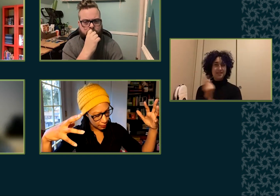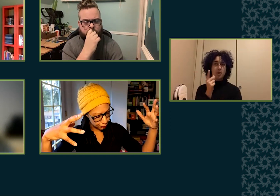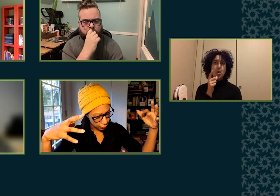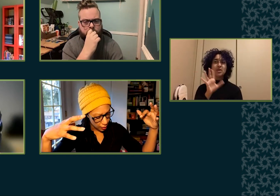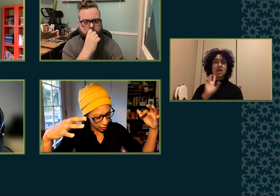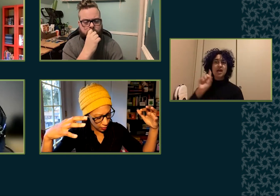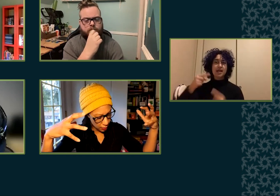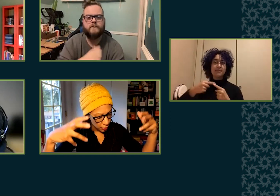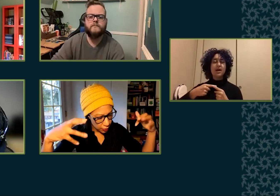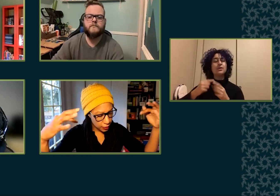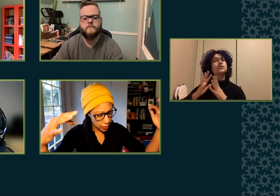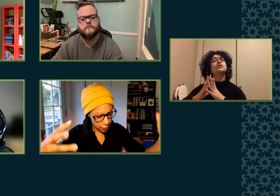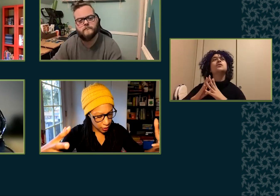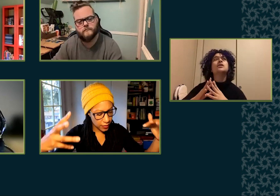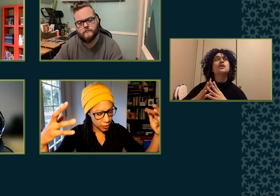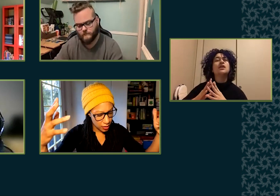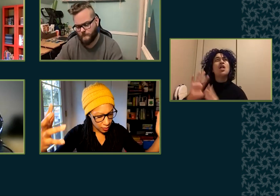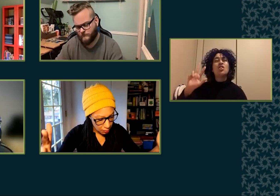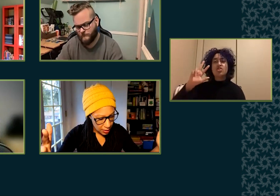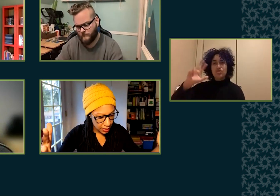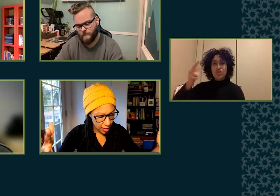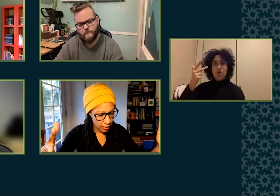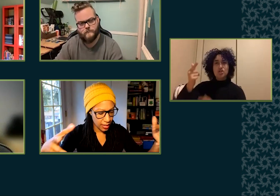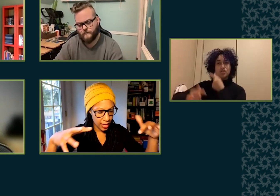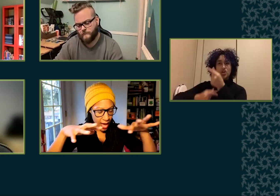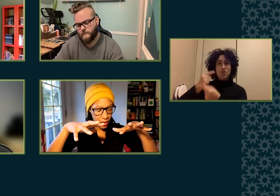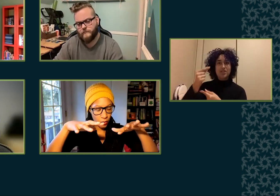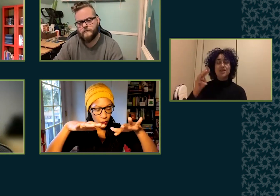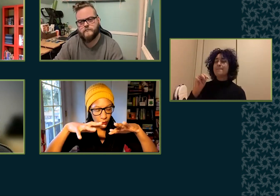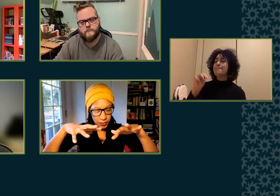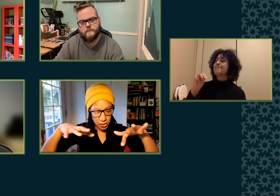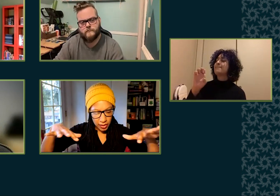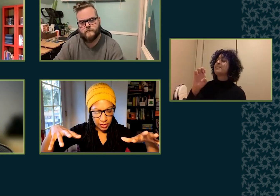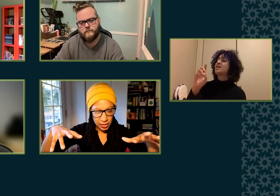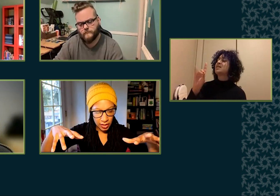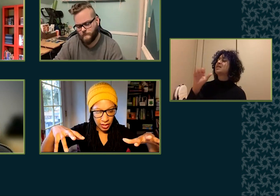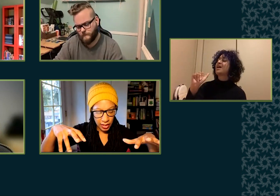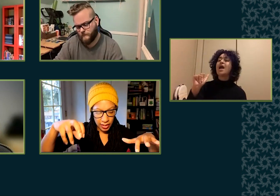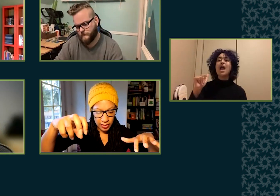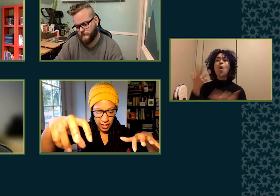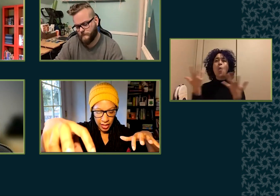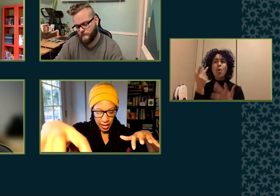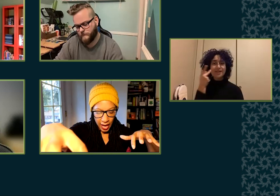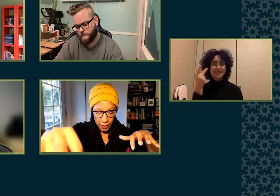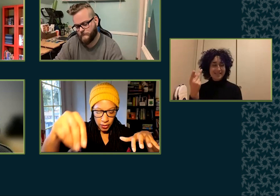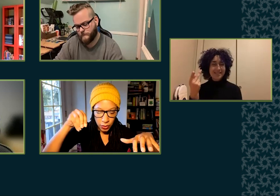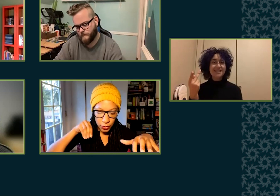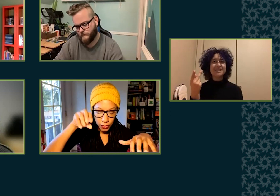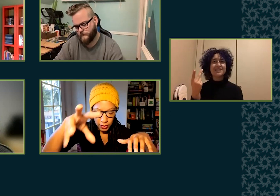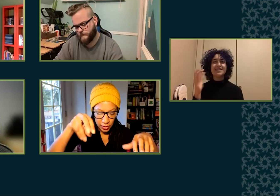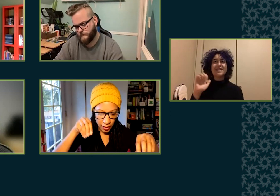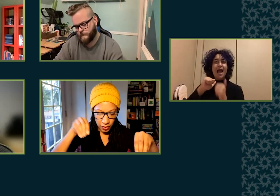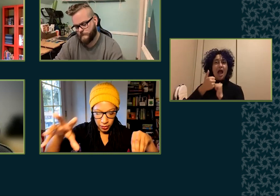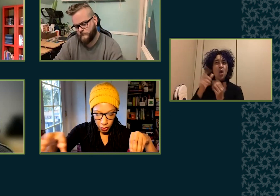about third generation media and how what we've started to see is how the